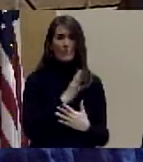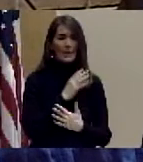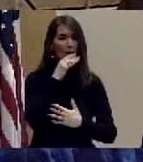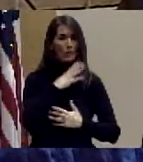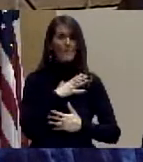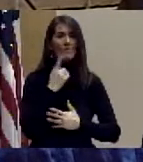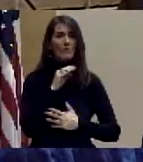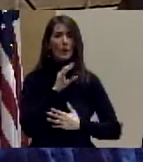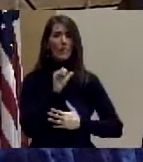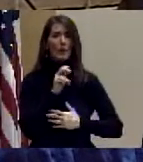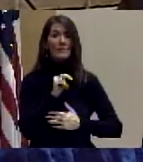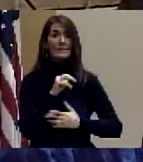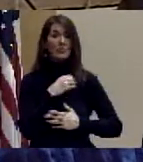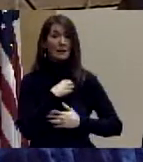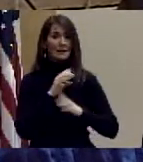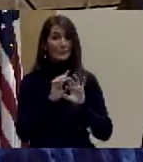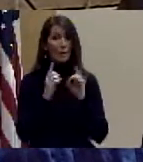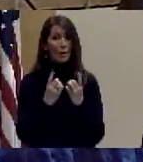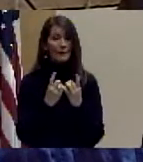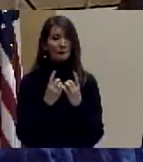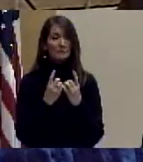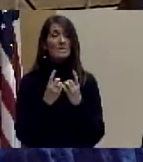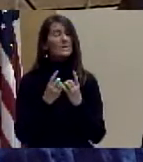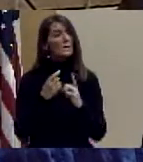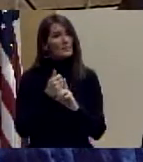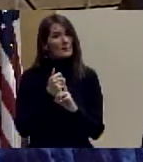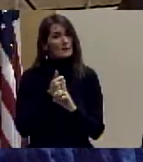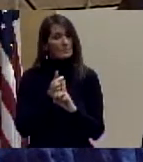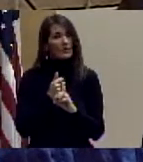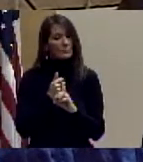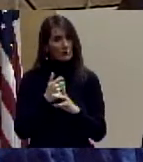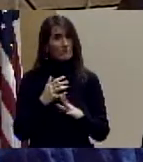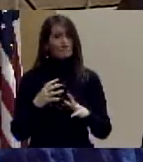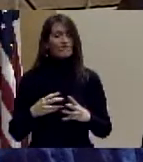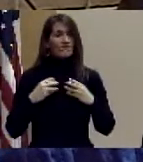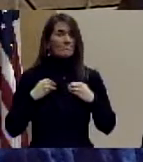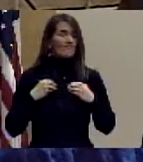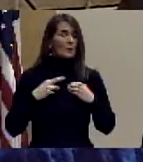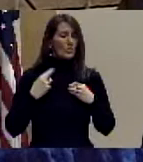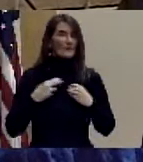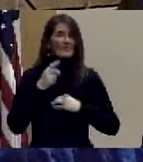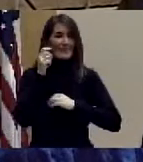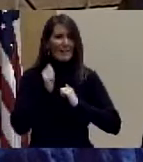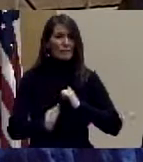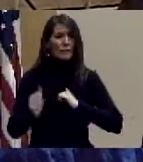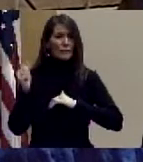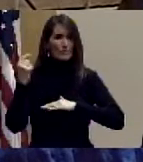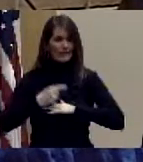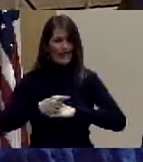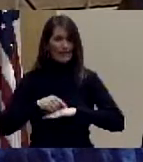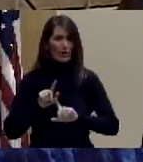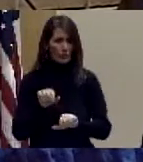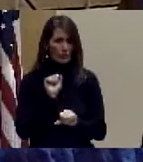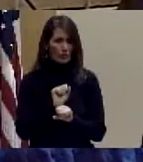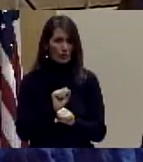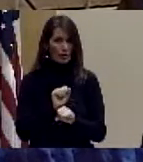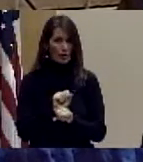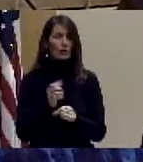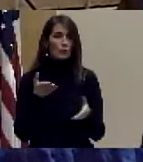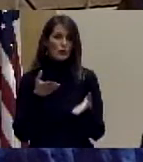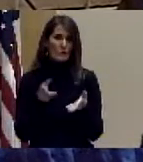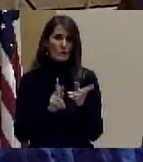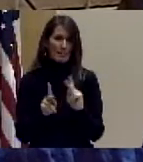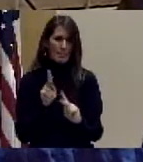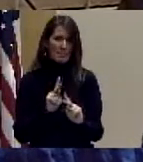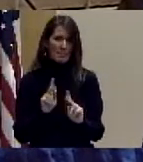our Brighton Police Department who put themselves and their lives on the line every single day to serve the people of